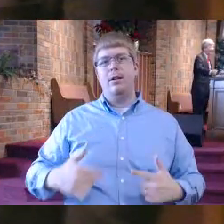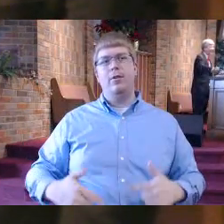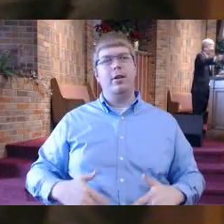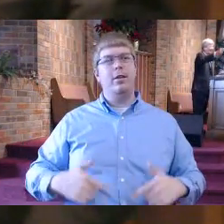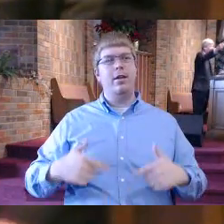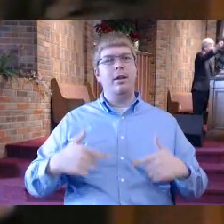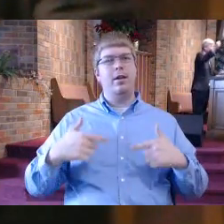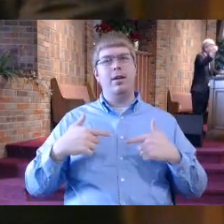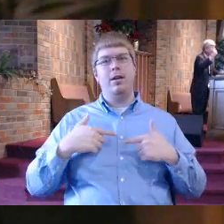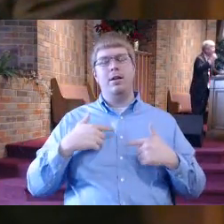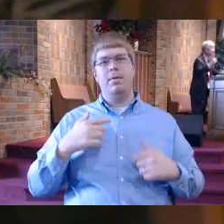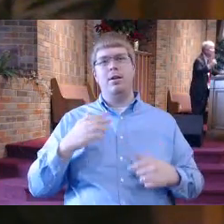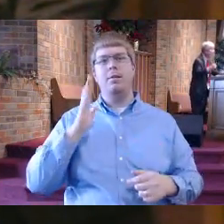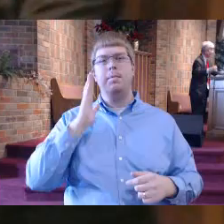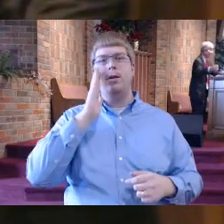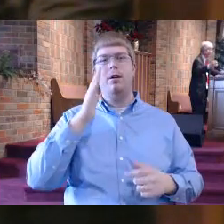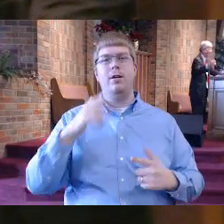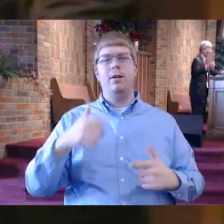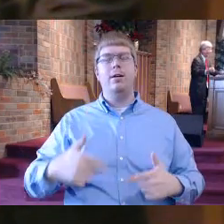dwell with Him